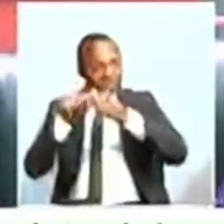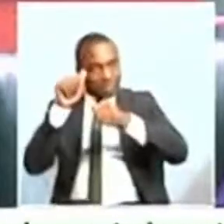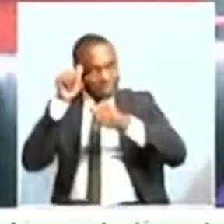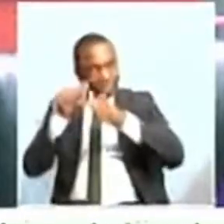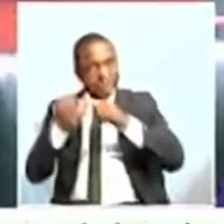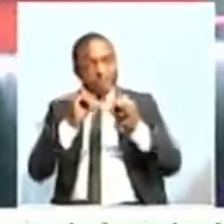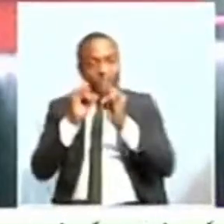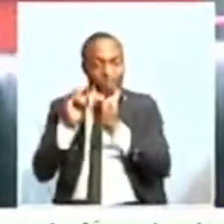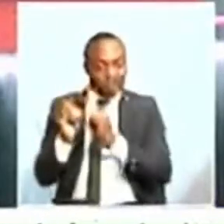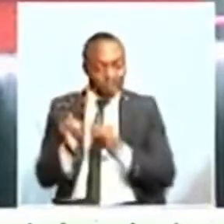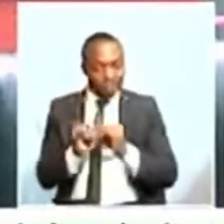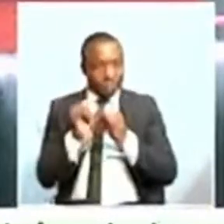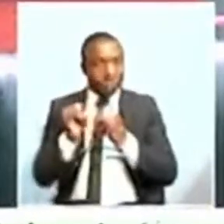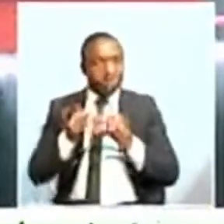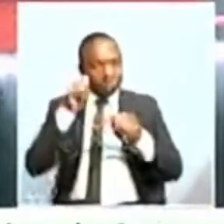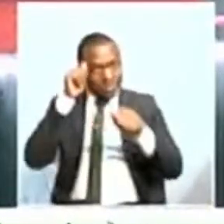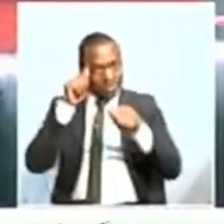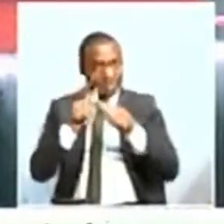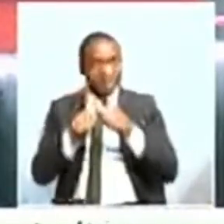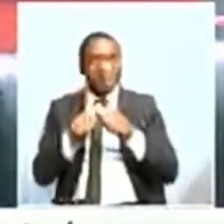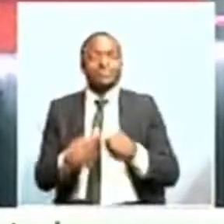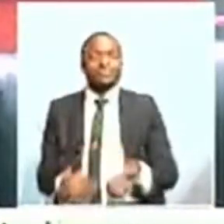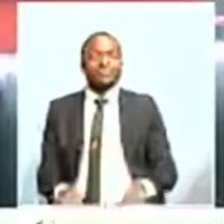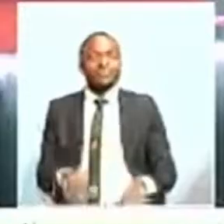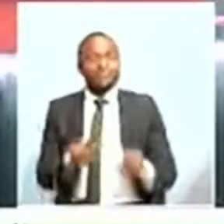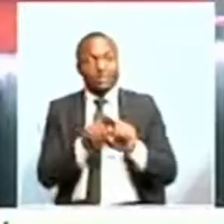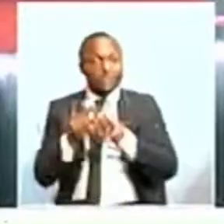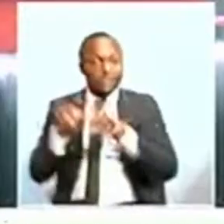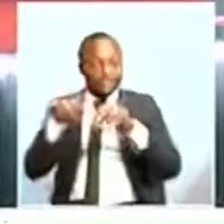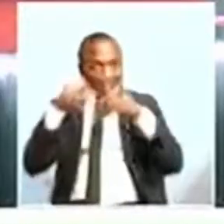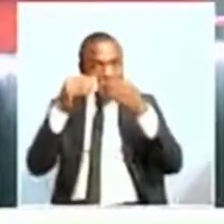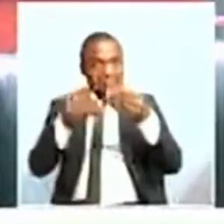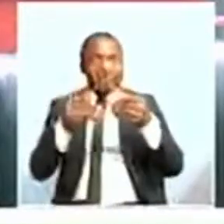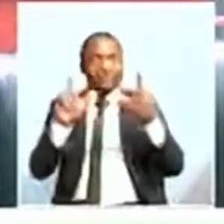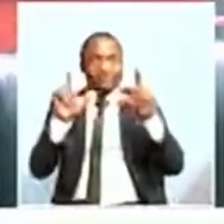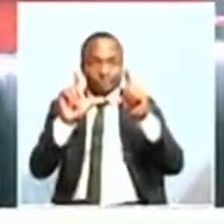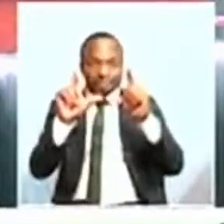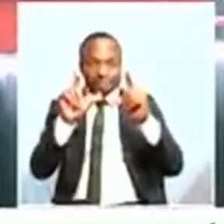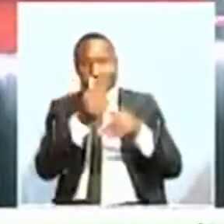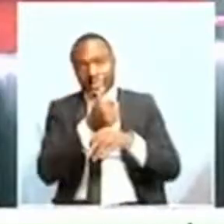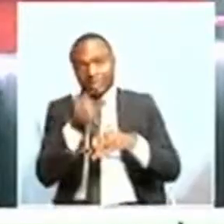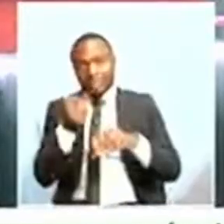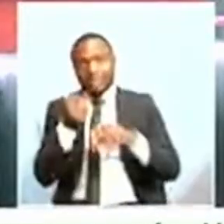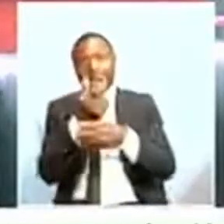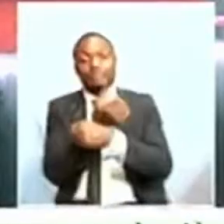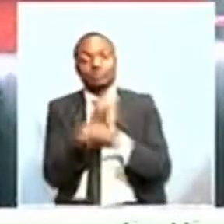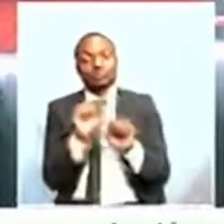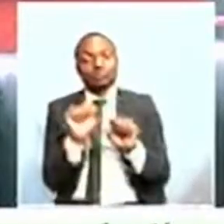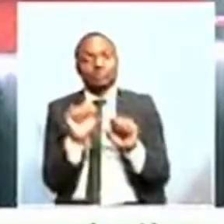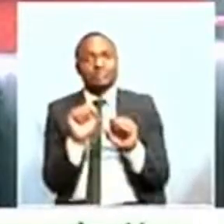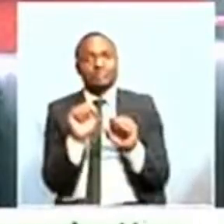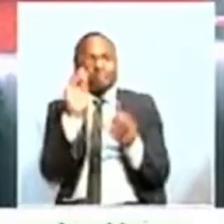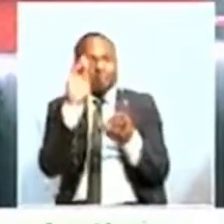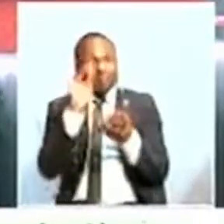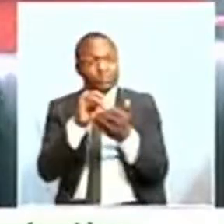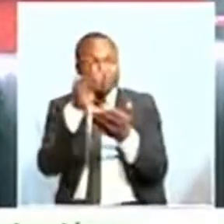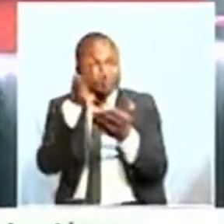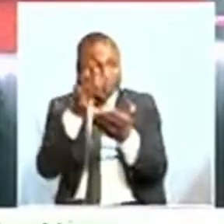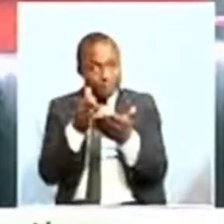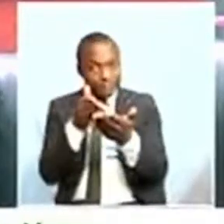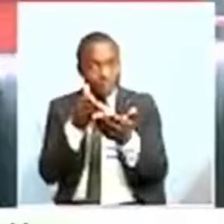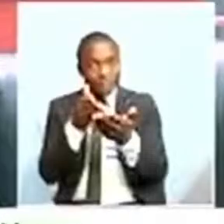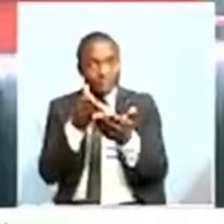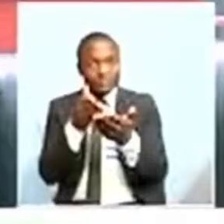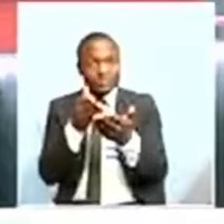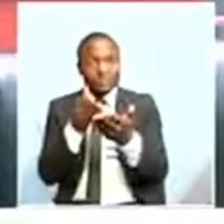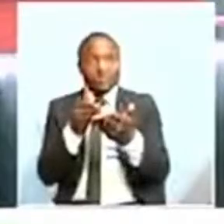implementation agreements, and we are also giving out licenses. And the other measure that we have put in place is that